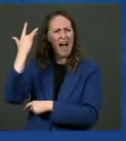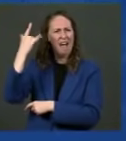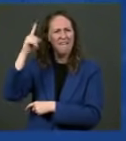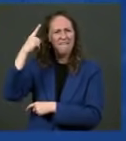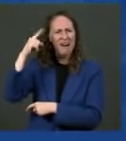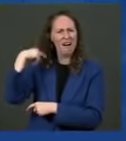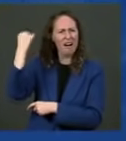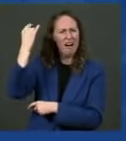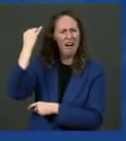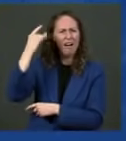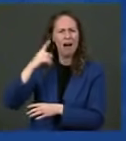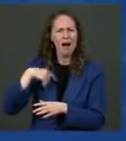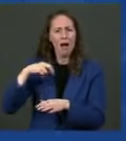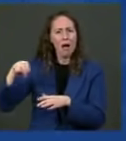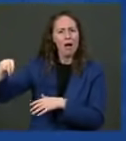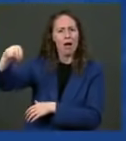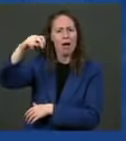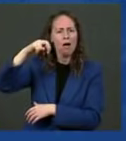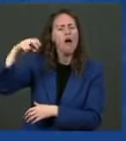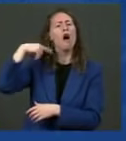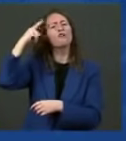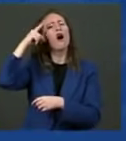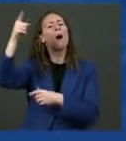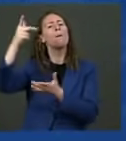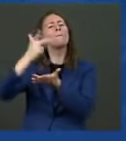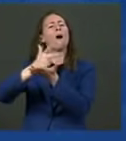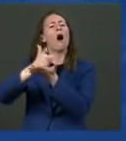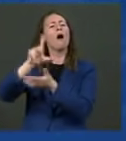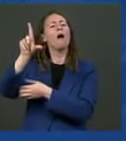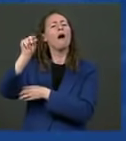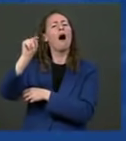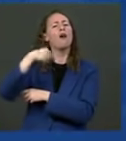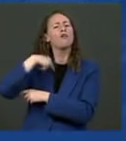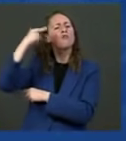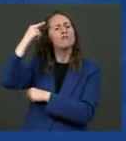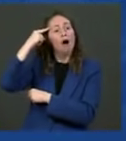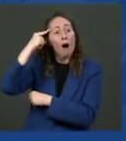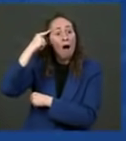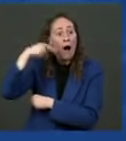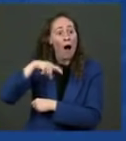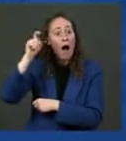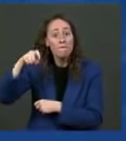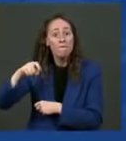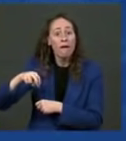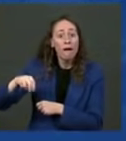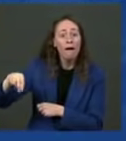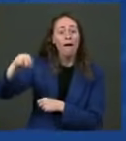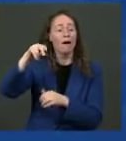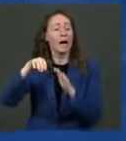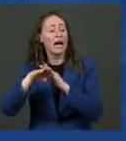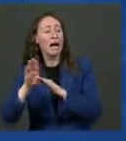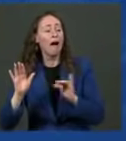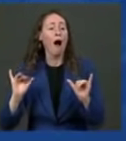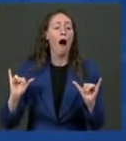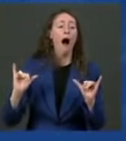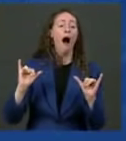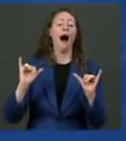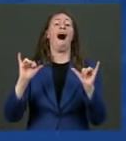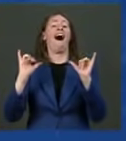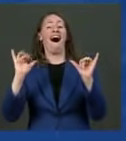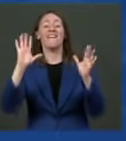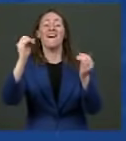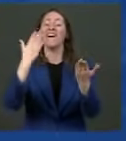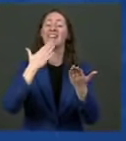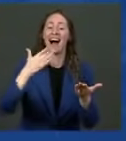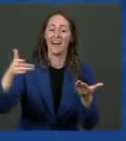I thought we'd be out in the parking lot. I mean, for real. That's what I thought we were going to be. Elijah, thank you for the introduction. And Jill and I, along